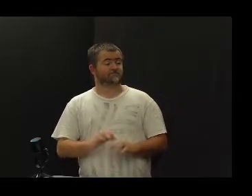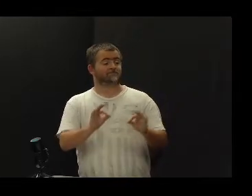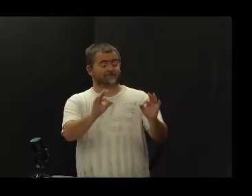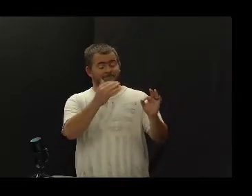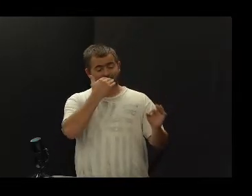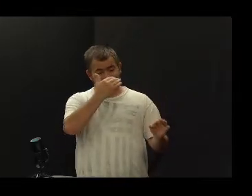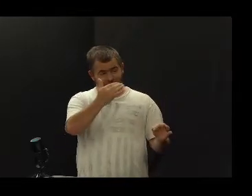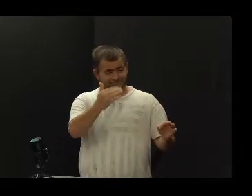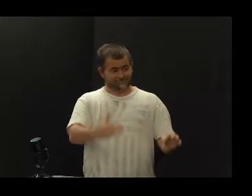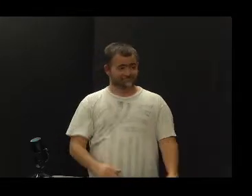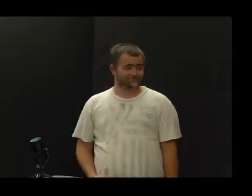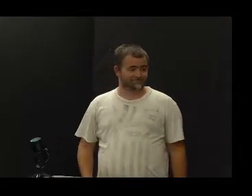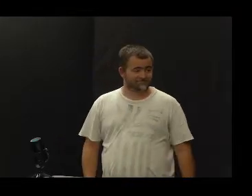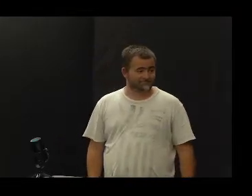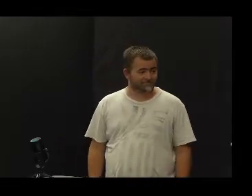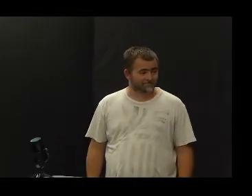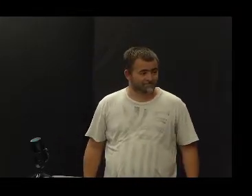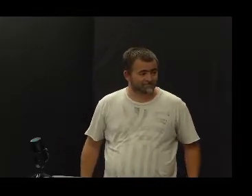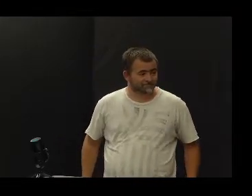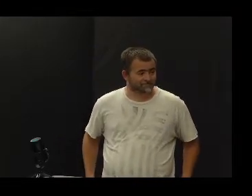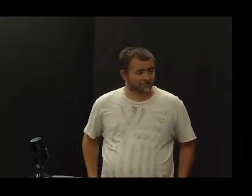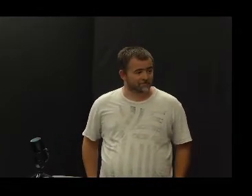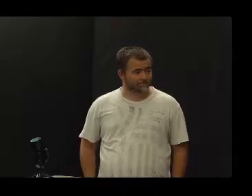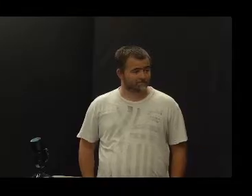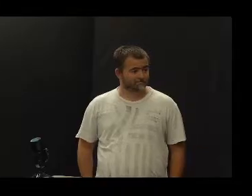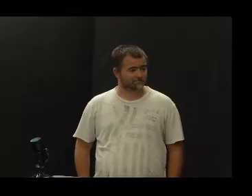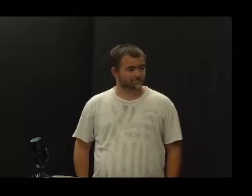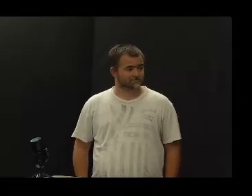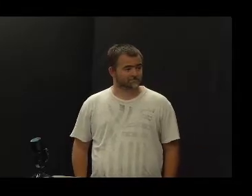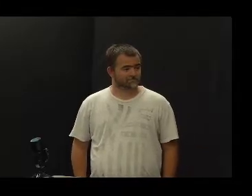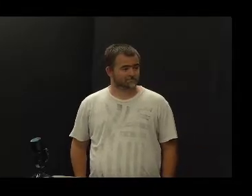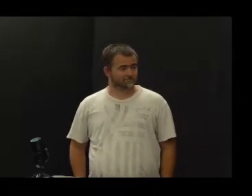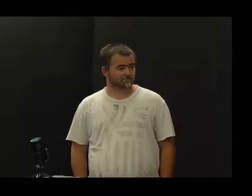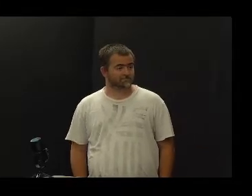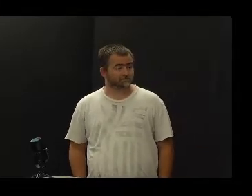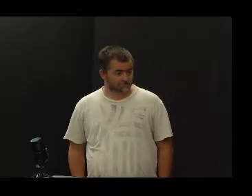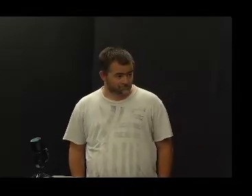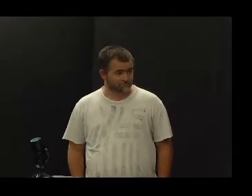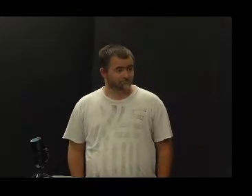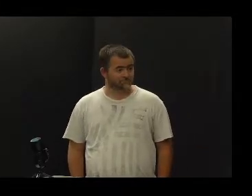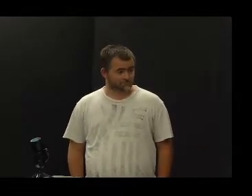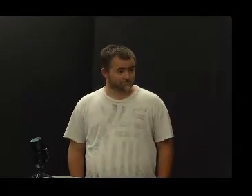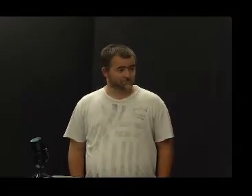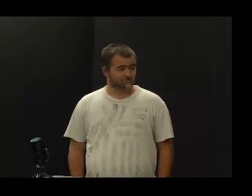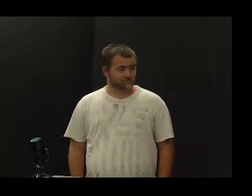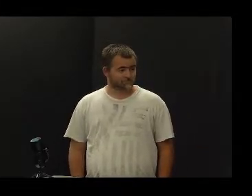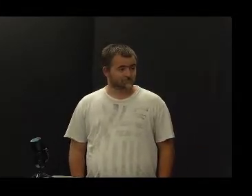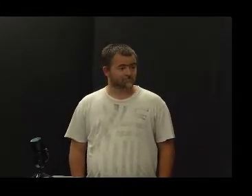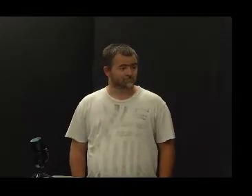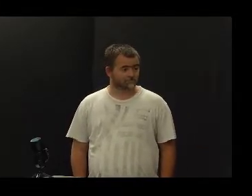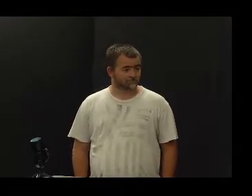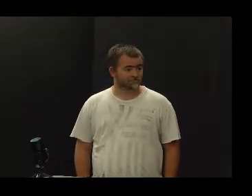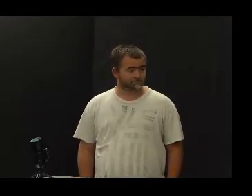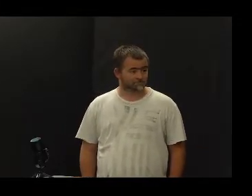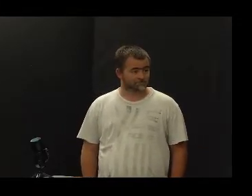And Jeff is saying, congratulations for taking on the role. We're serving as the PTO